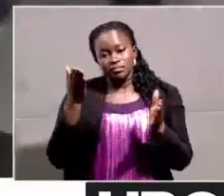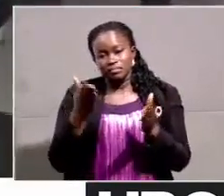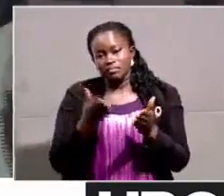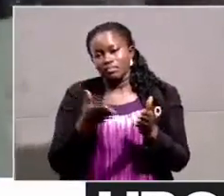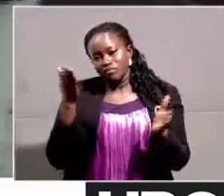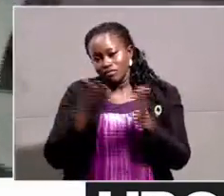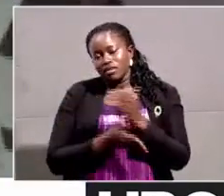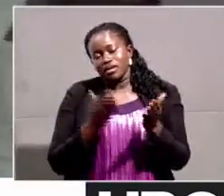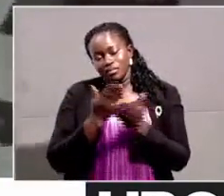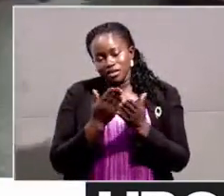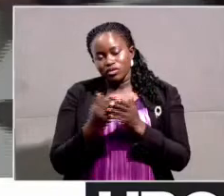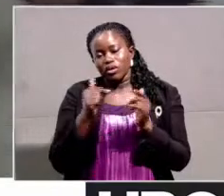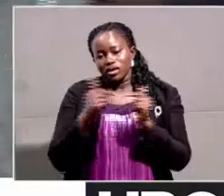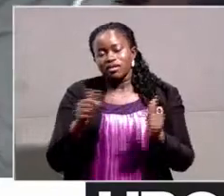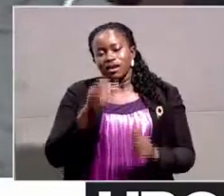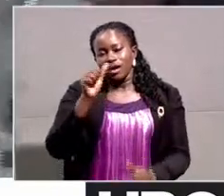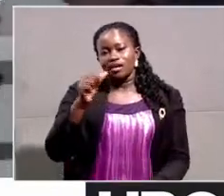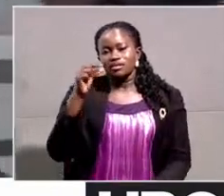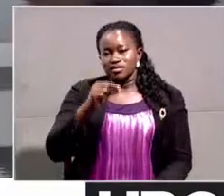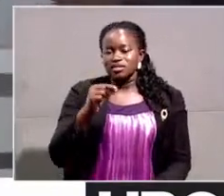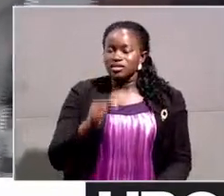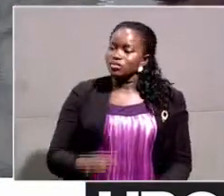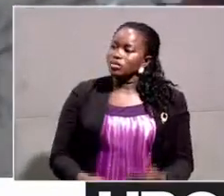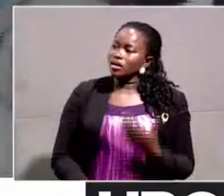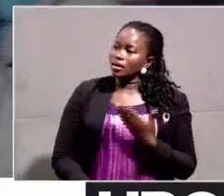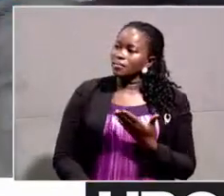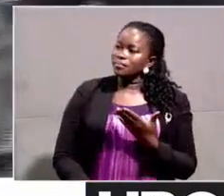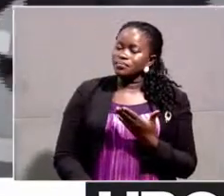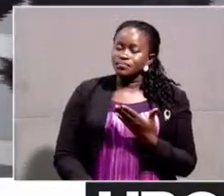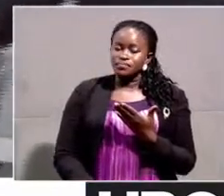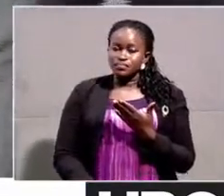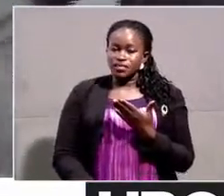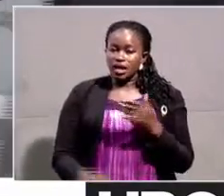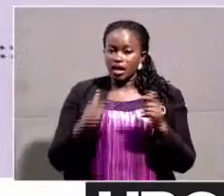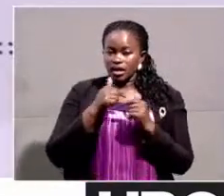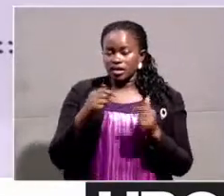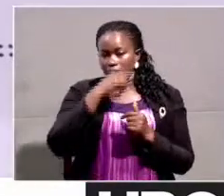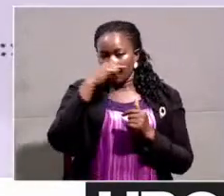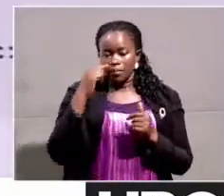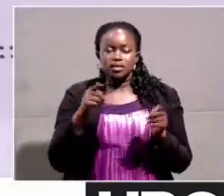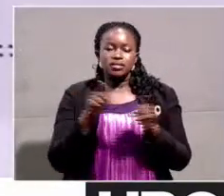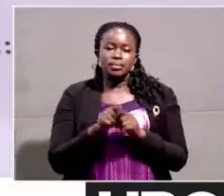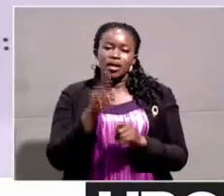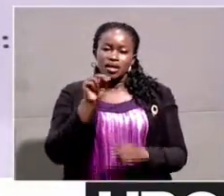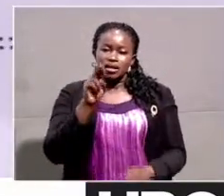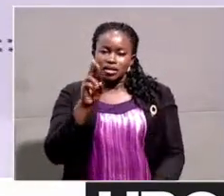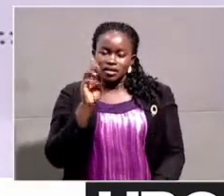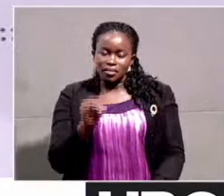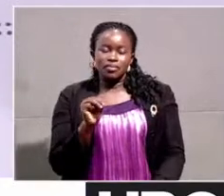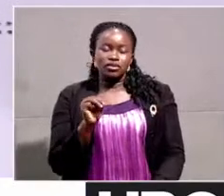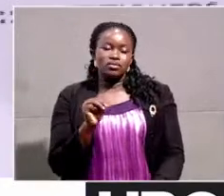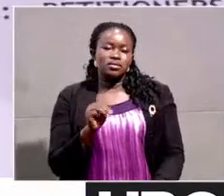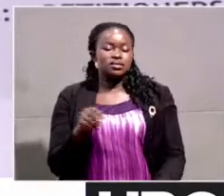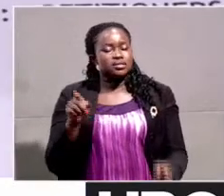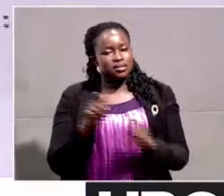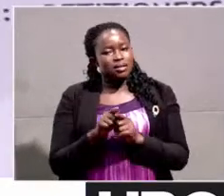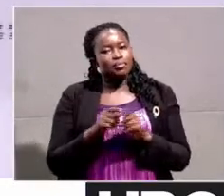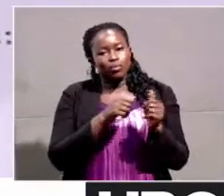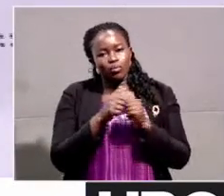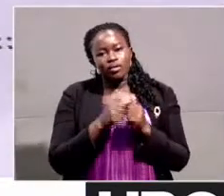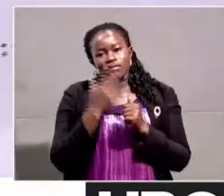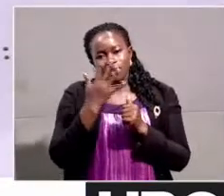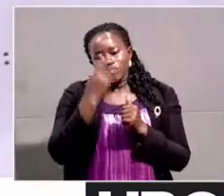students against the Attorney General, President Yoweri Kaguta Museveni, and the ruling NRM party. Kanyihamba, with five